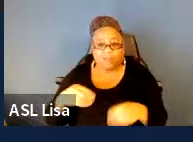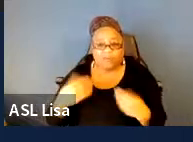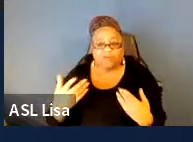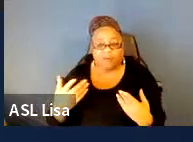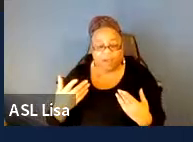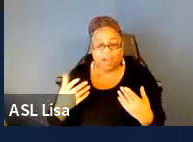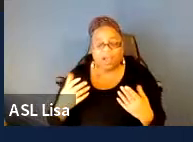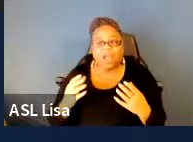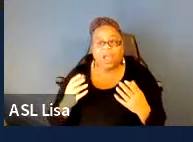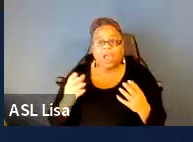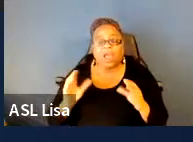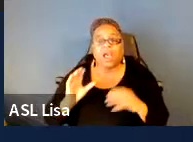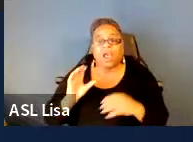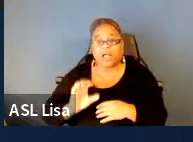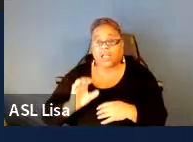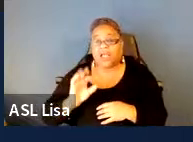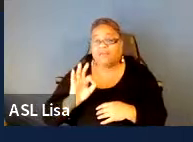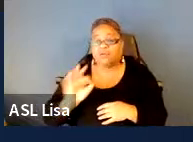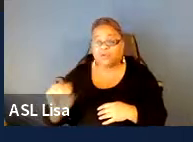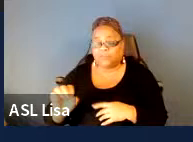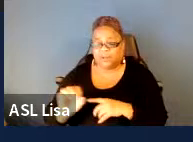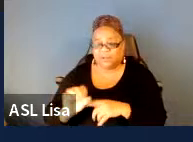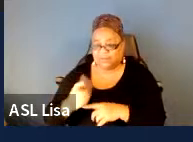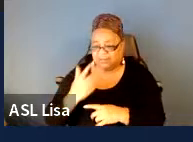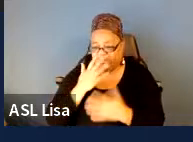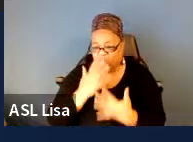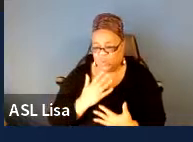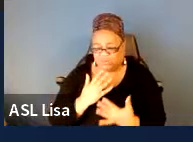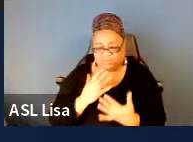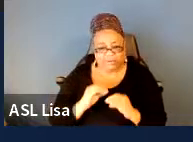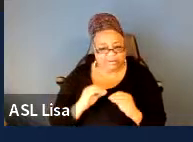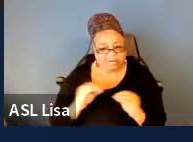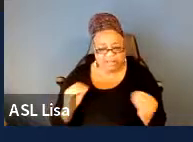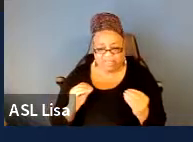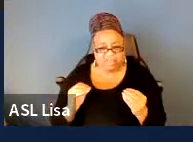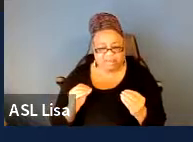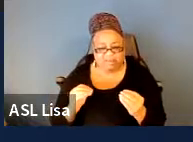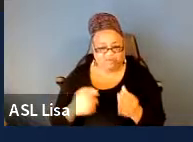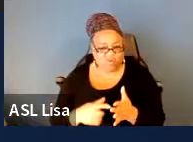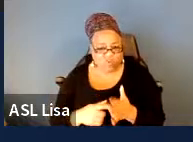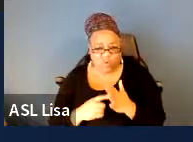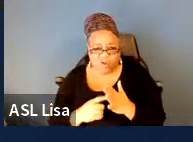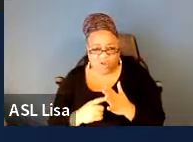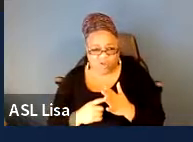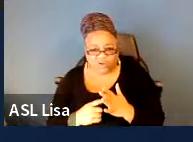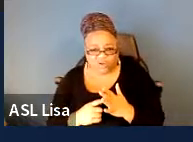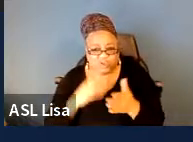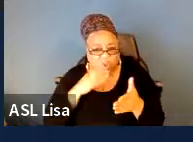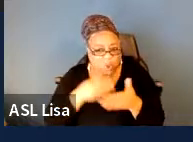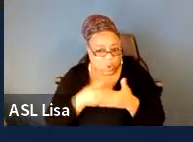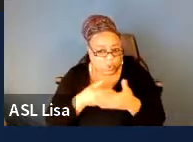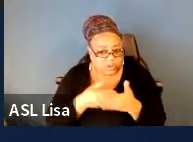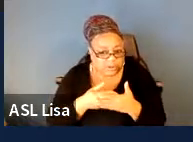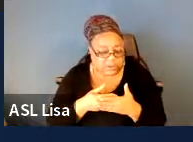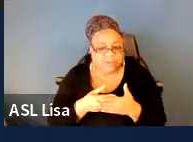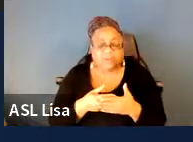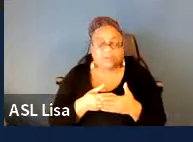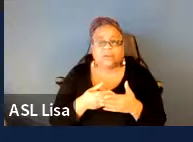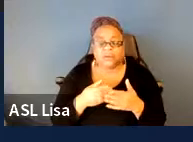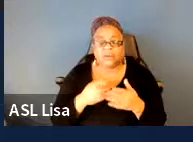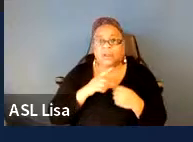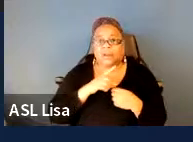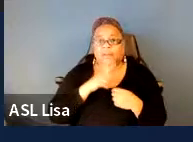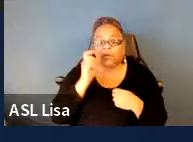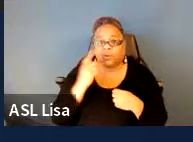space. I think it's a bit unfortunate that there's nothing that we don't have a way of saying how close the sign needs to be, because somebody could